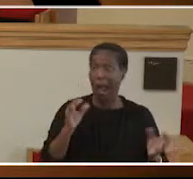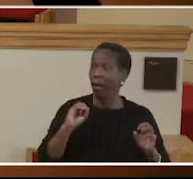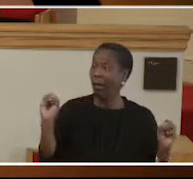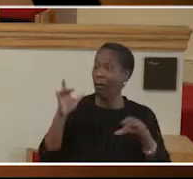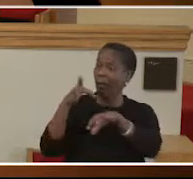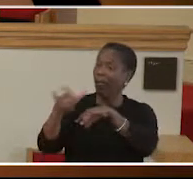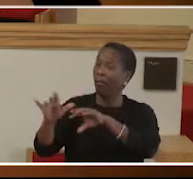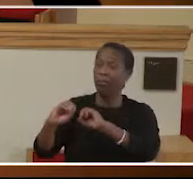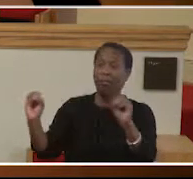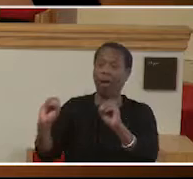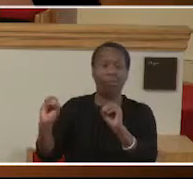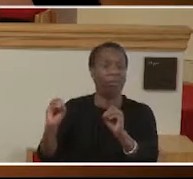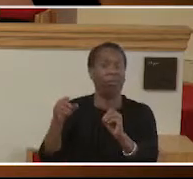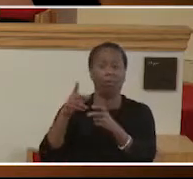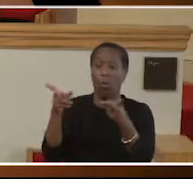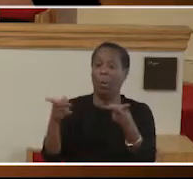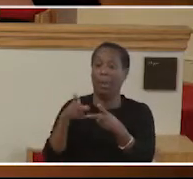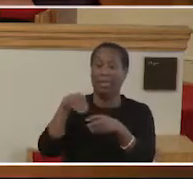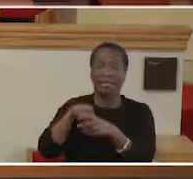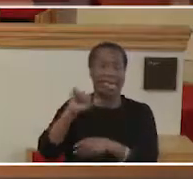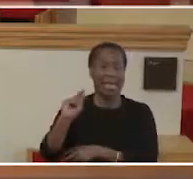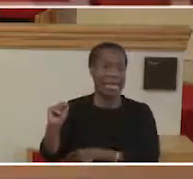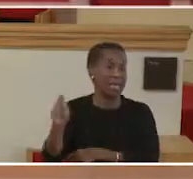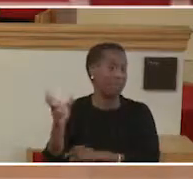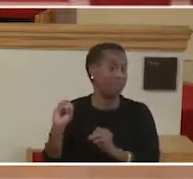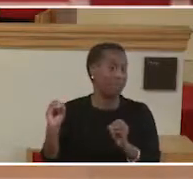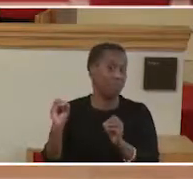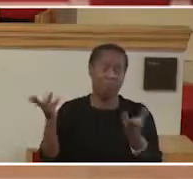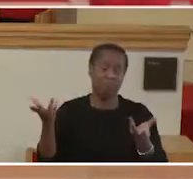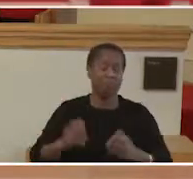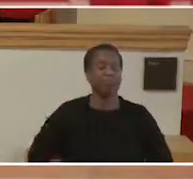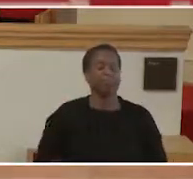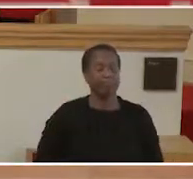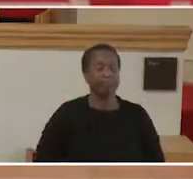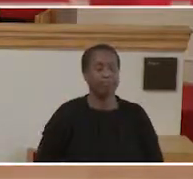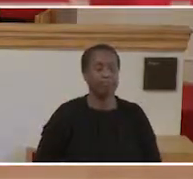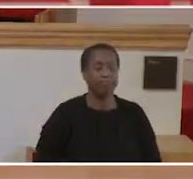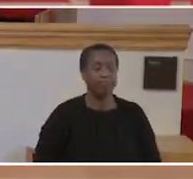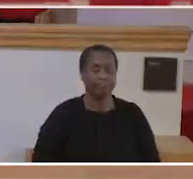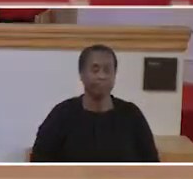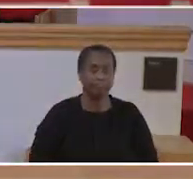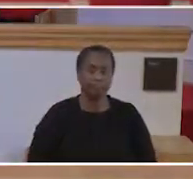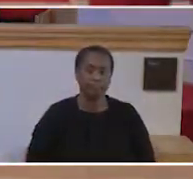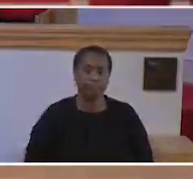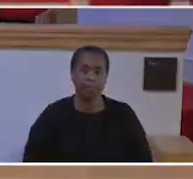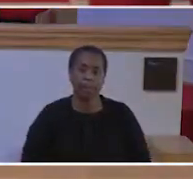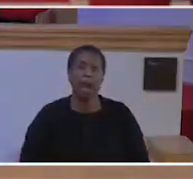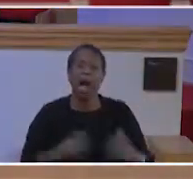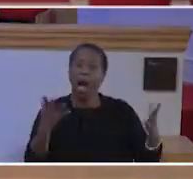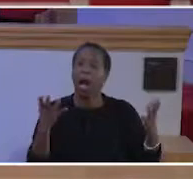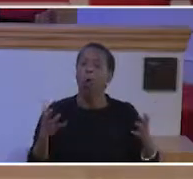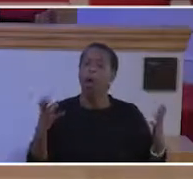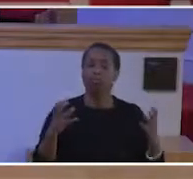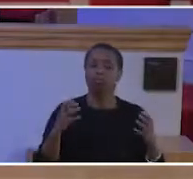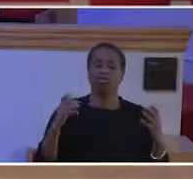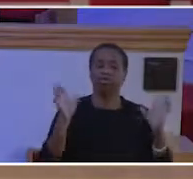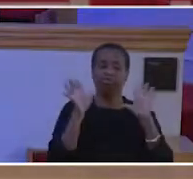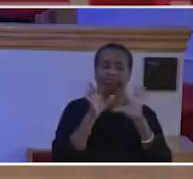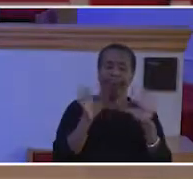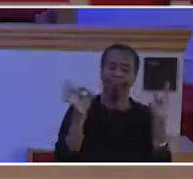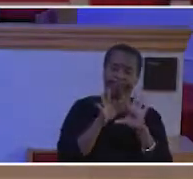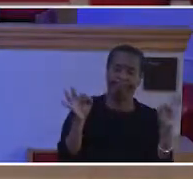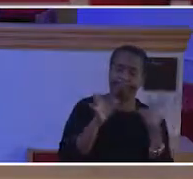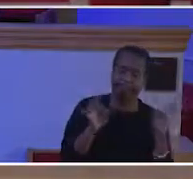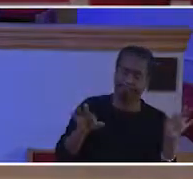them in the inn. Thus ends the reading. Amen. I want to put a tag on this text